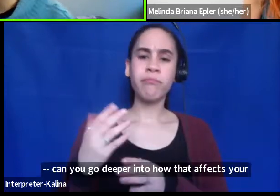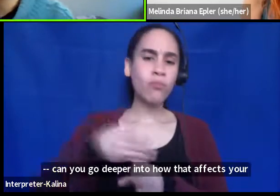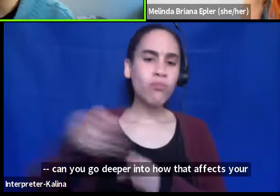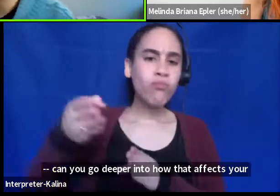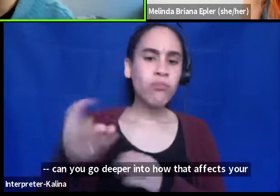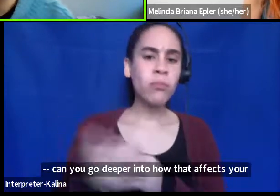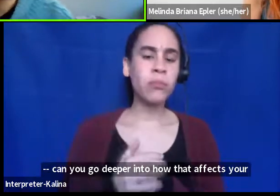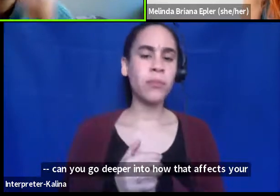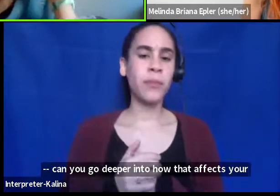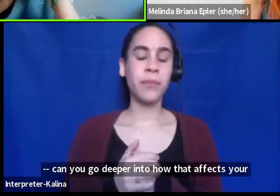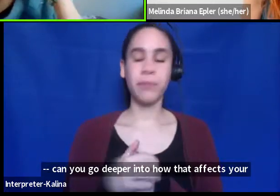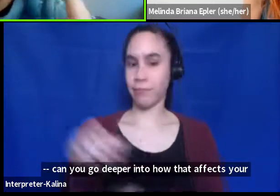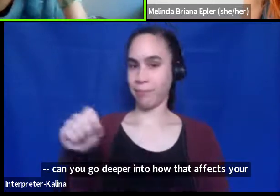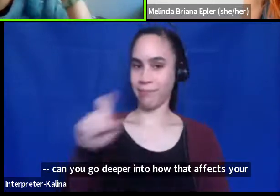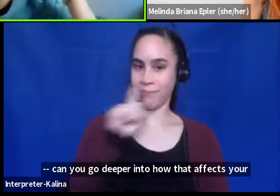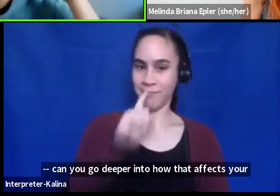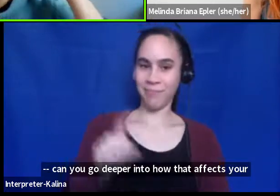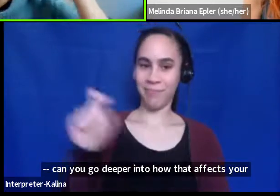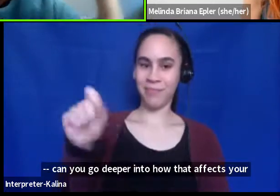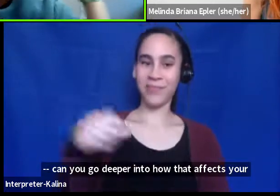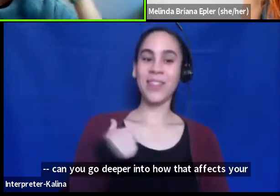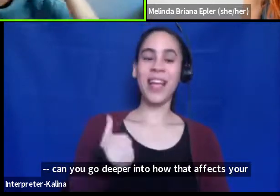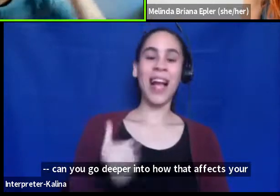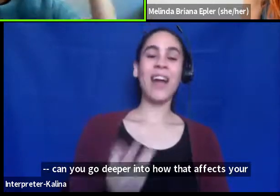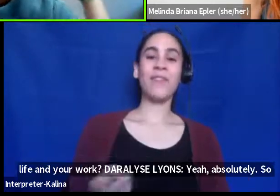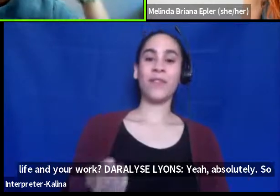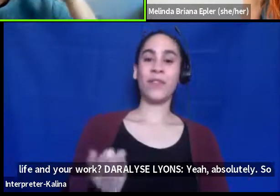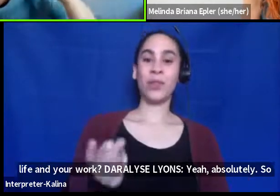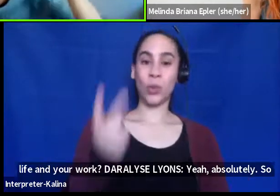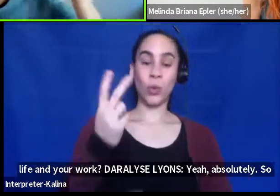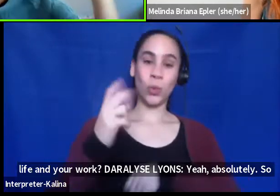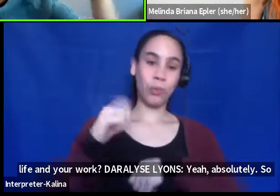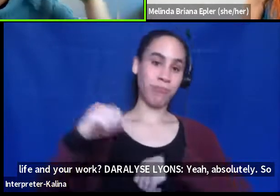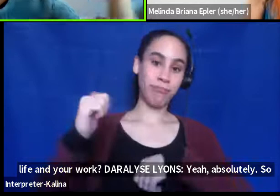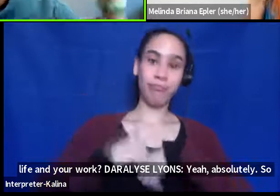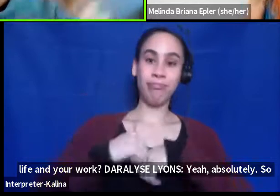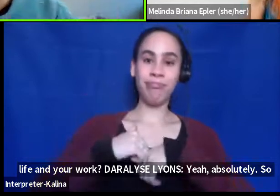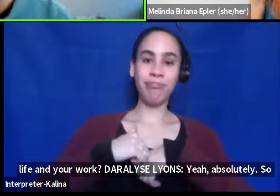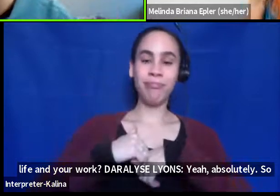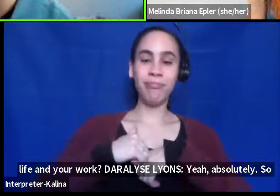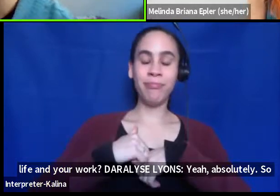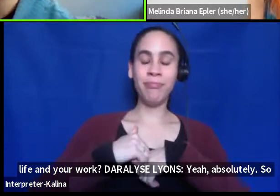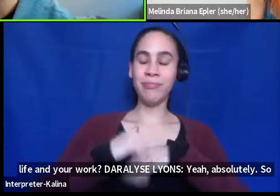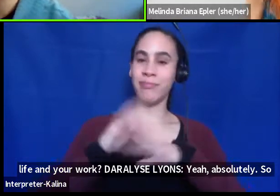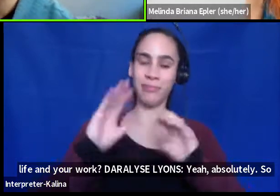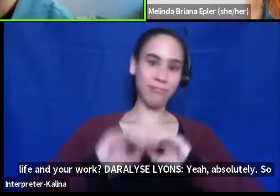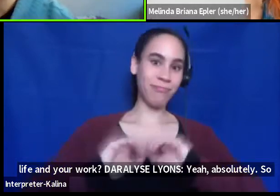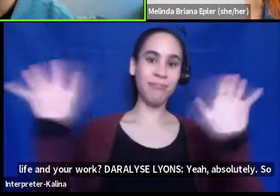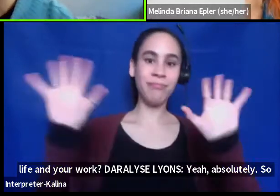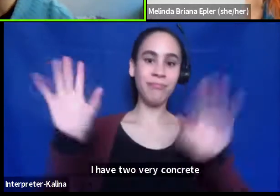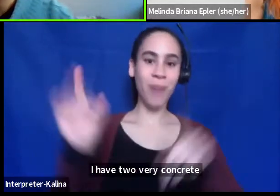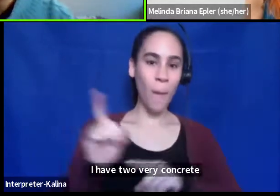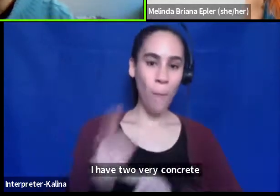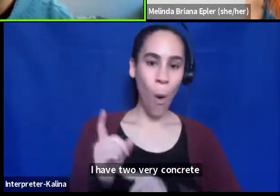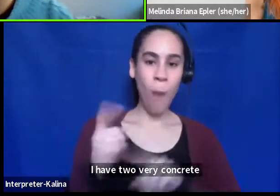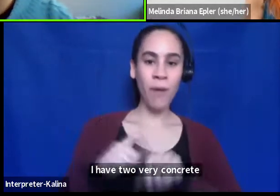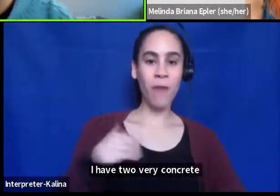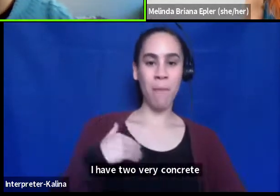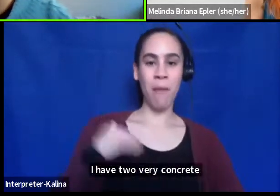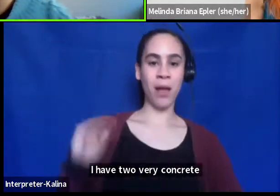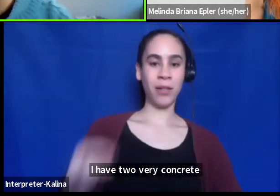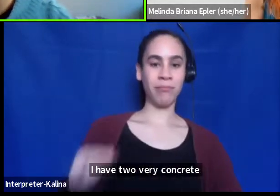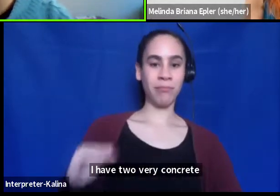Absolutely. So I have two very concrete moments, vivid moments from my childhood. And one is,